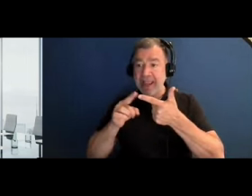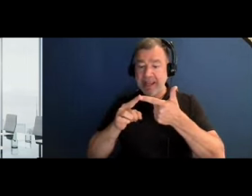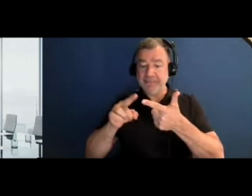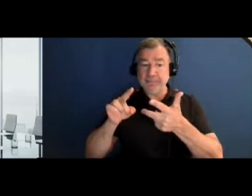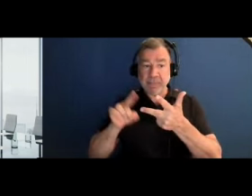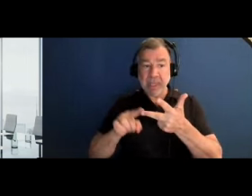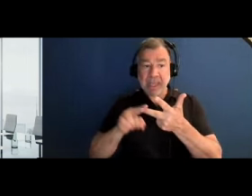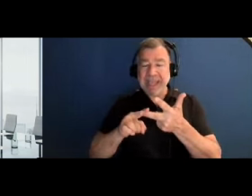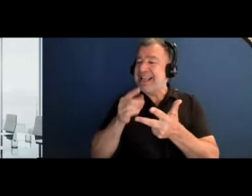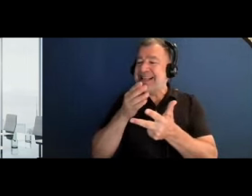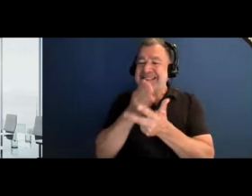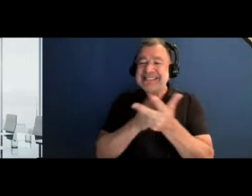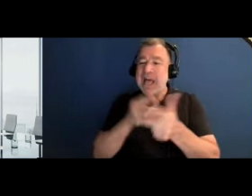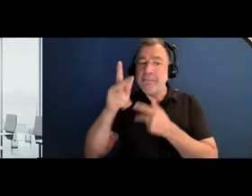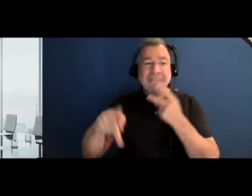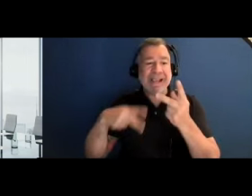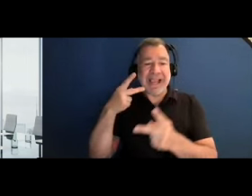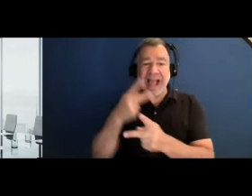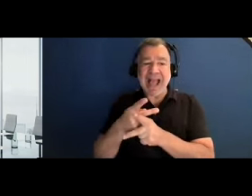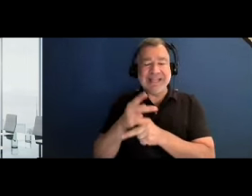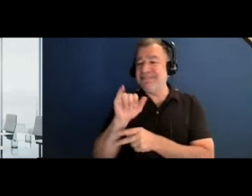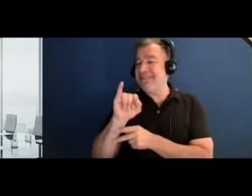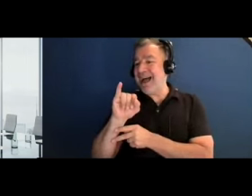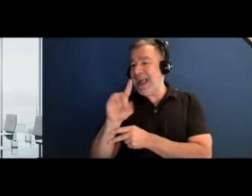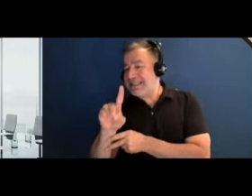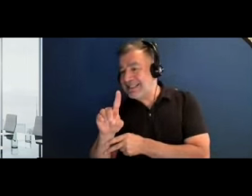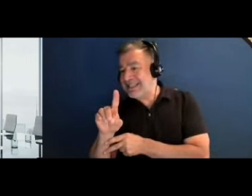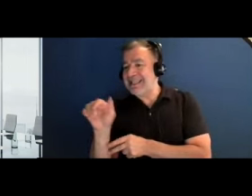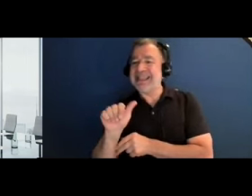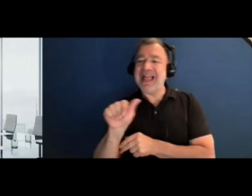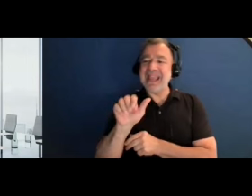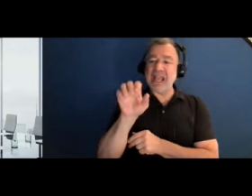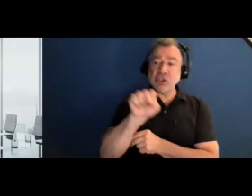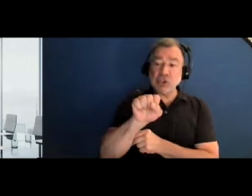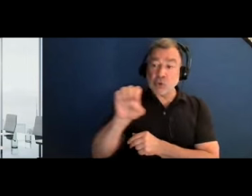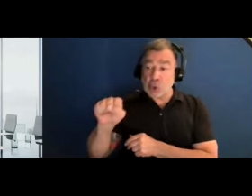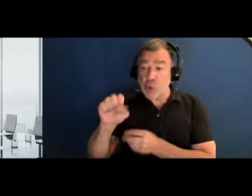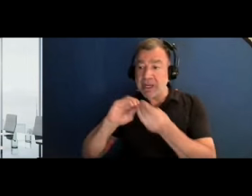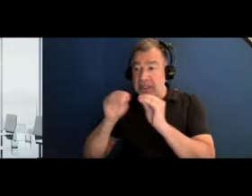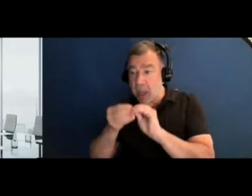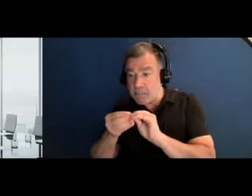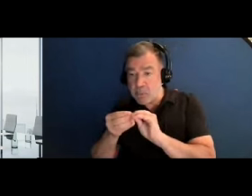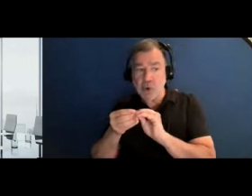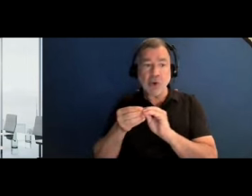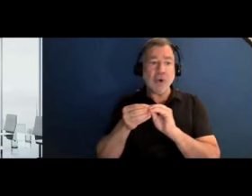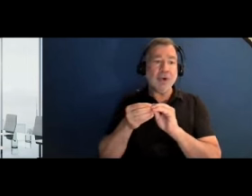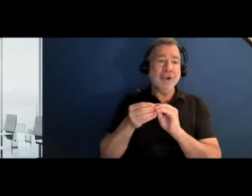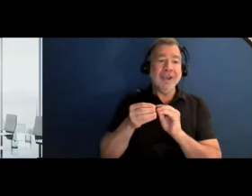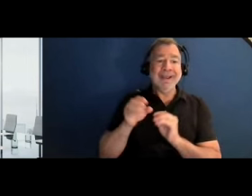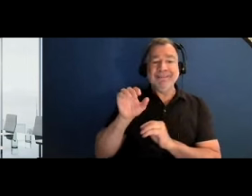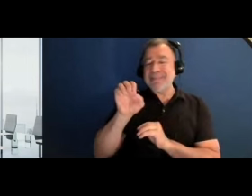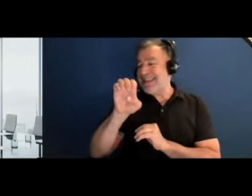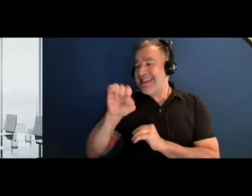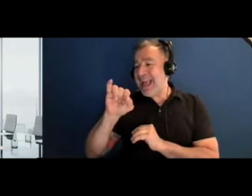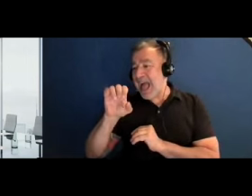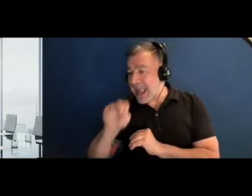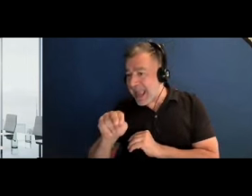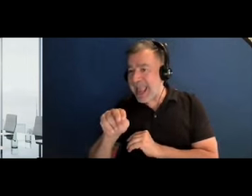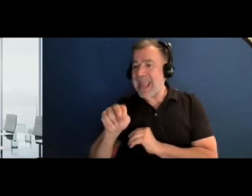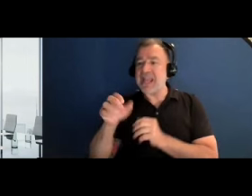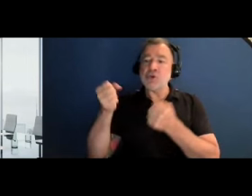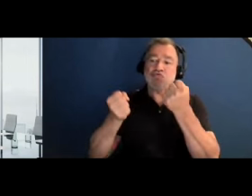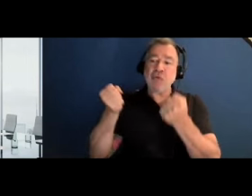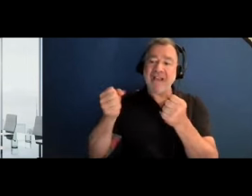of identifier, for example, like social security number, EIN, driver's license, an email